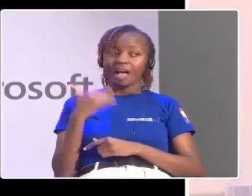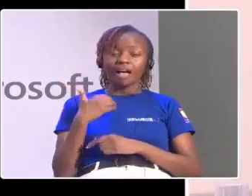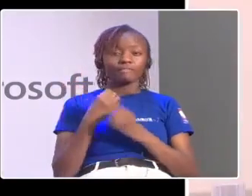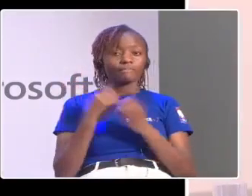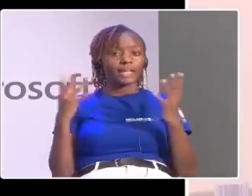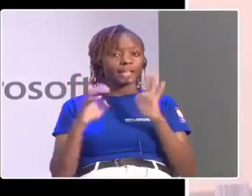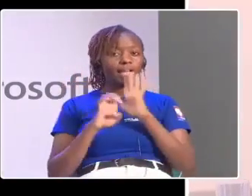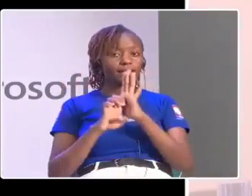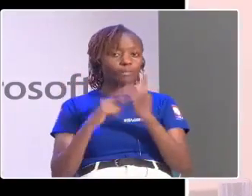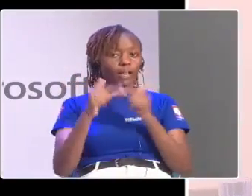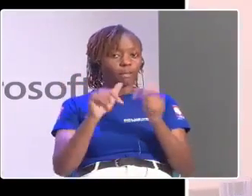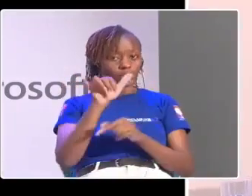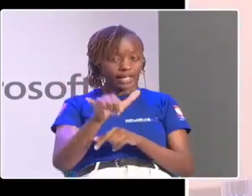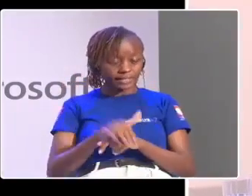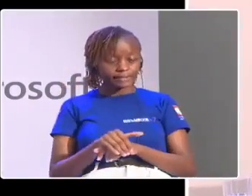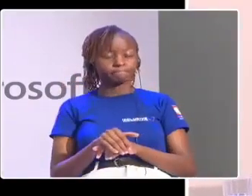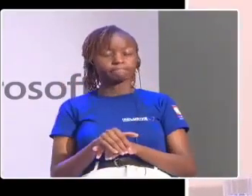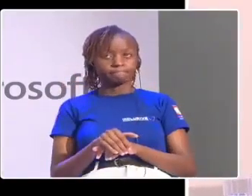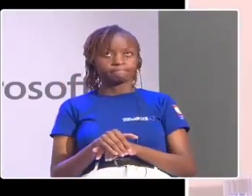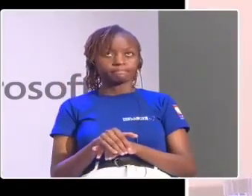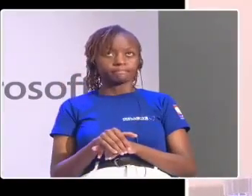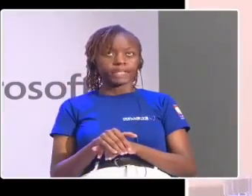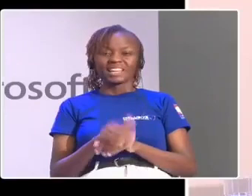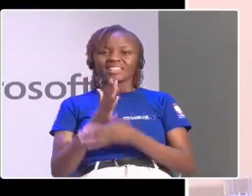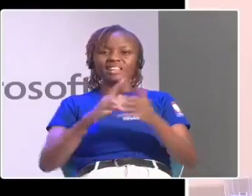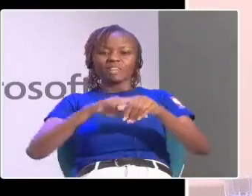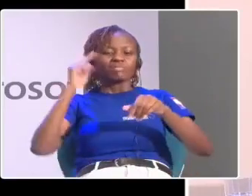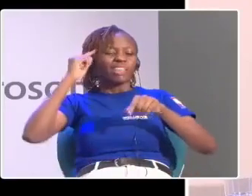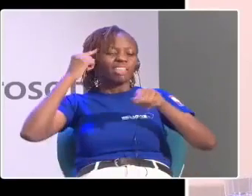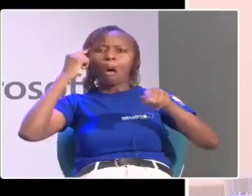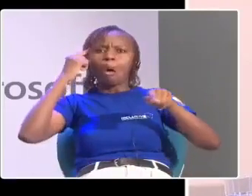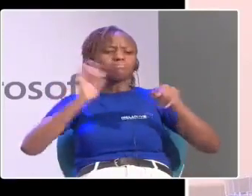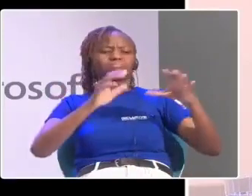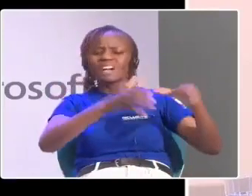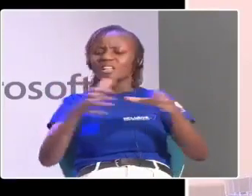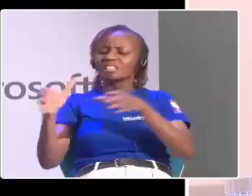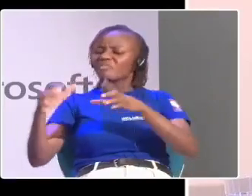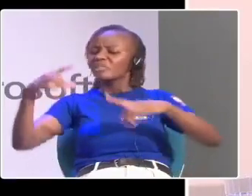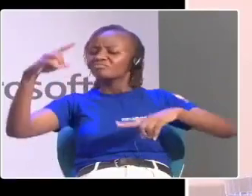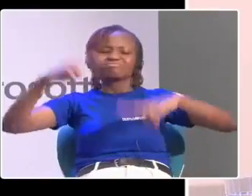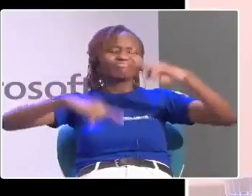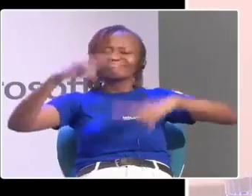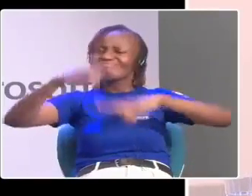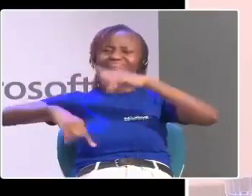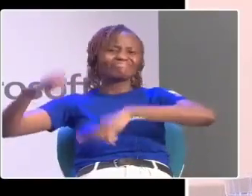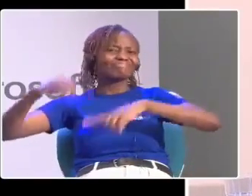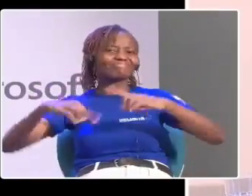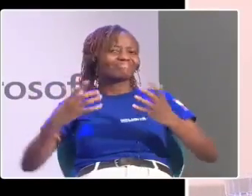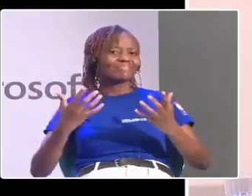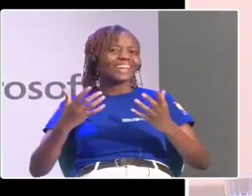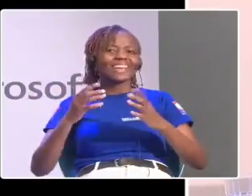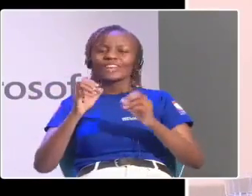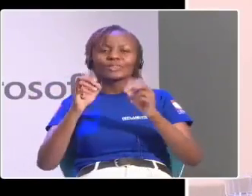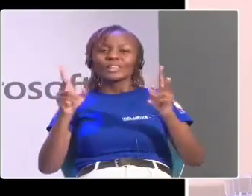and in a space where we would, again, typically be considered competitors with walls up, there are no walls, and it's such a